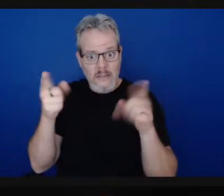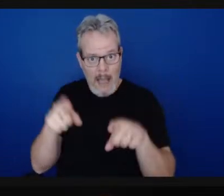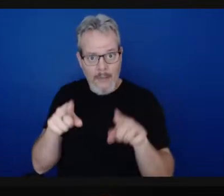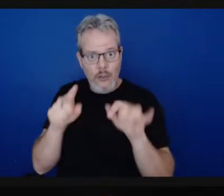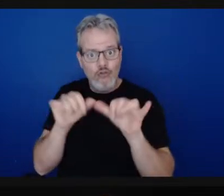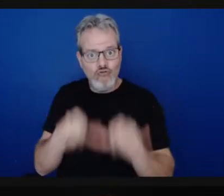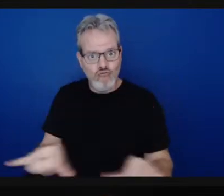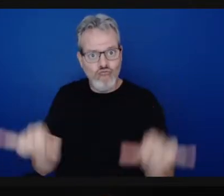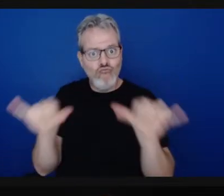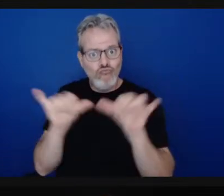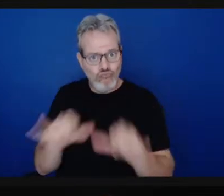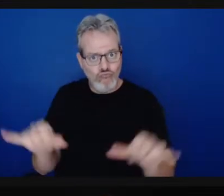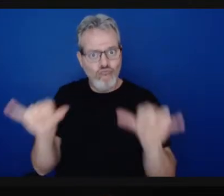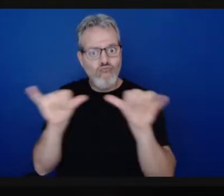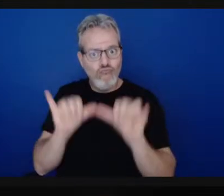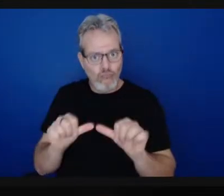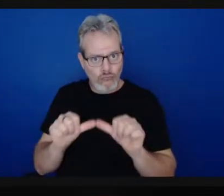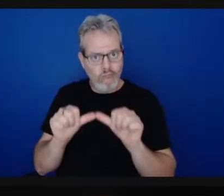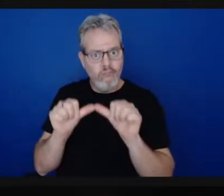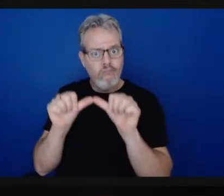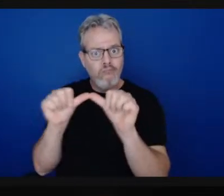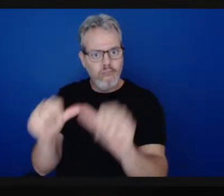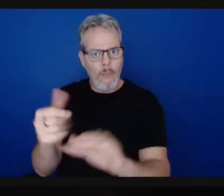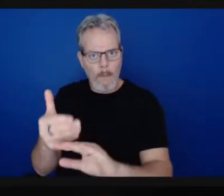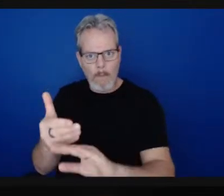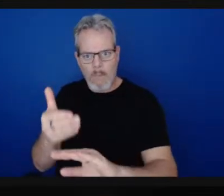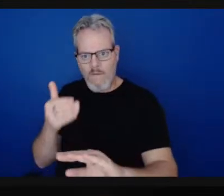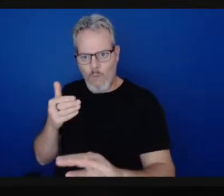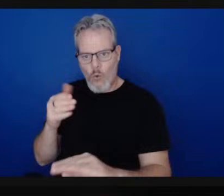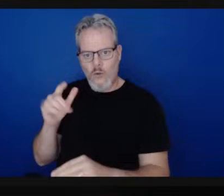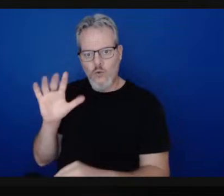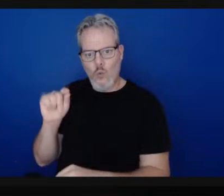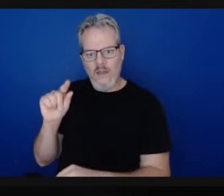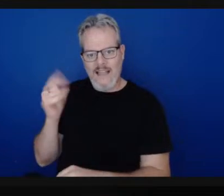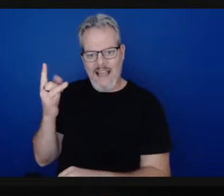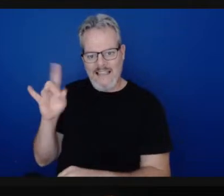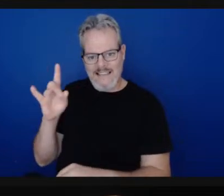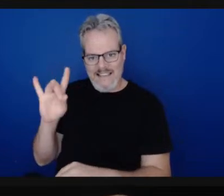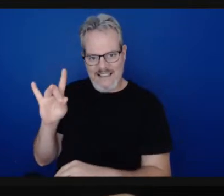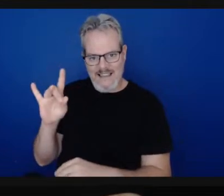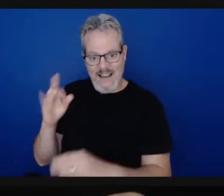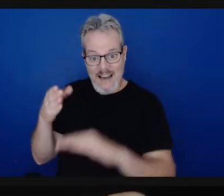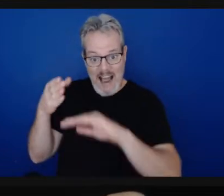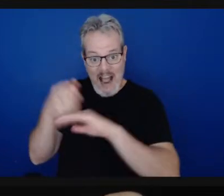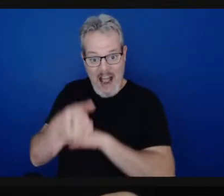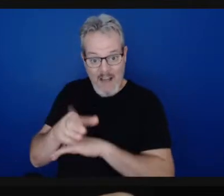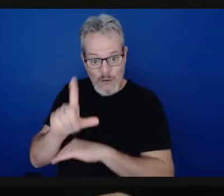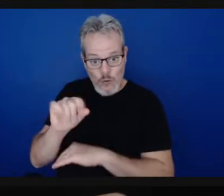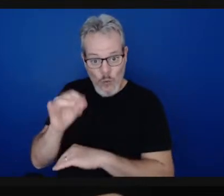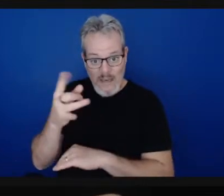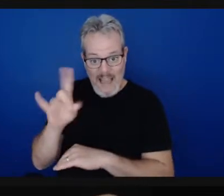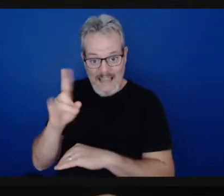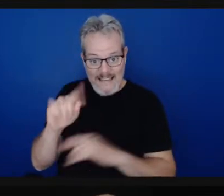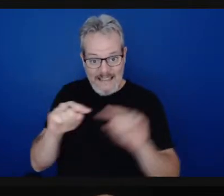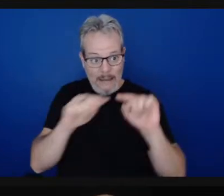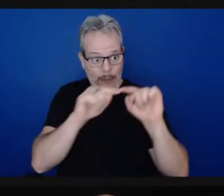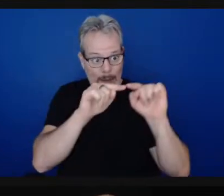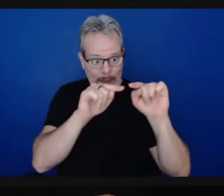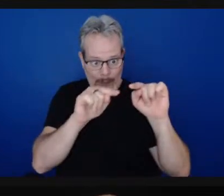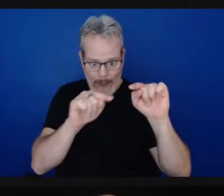period before 2018. But after 2018, those events